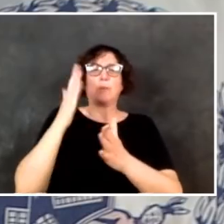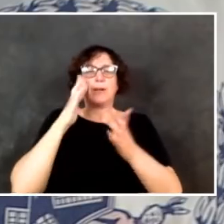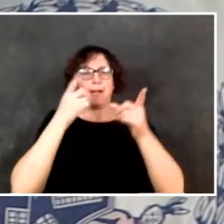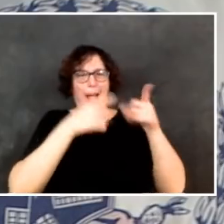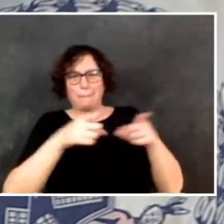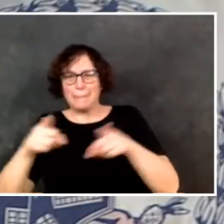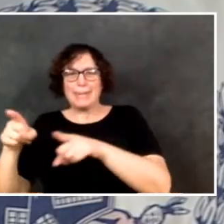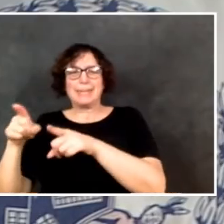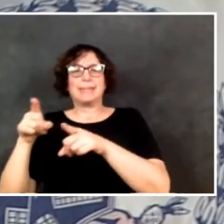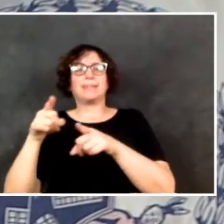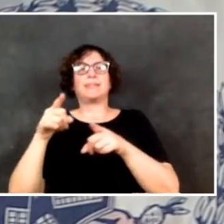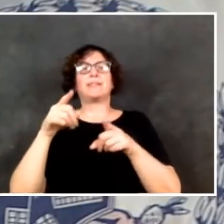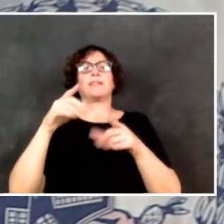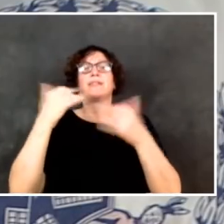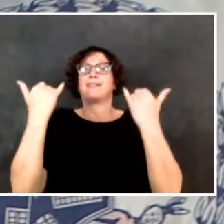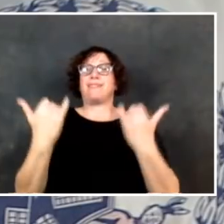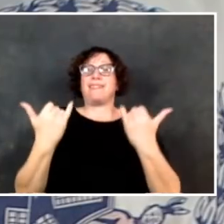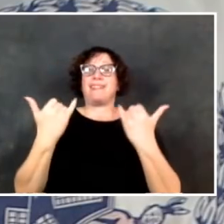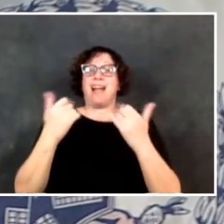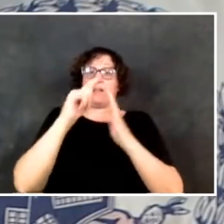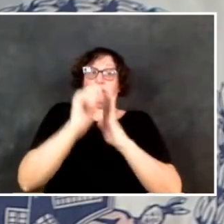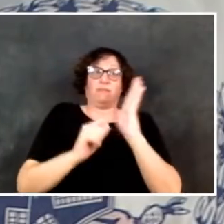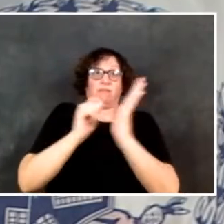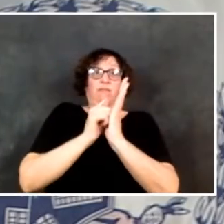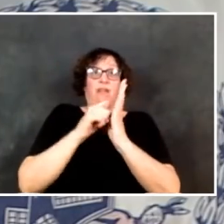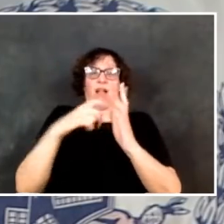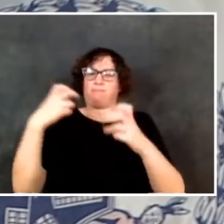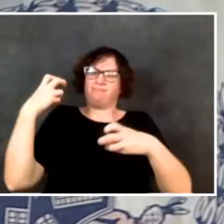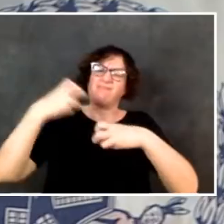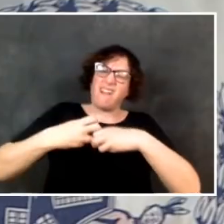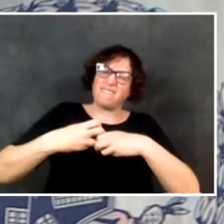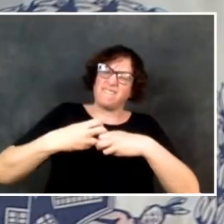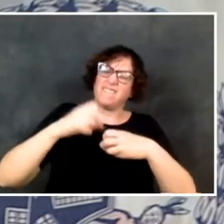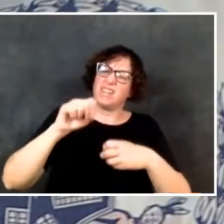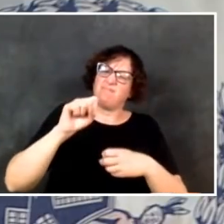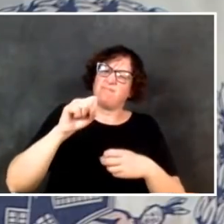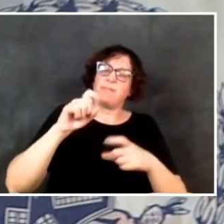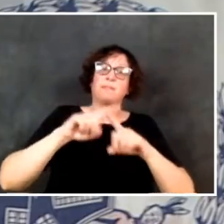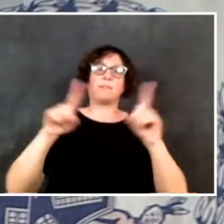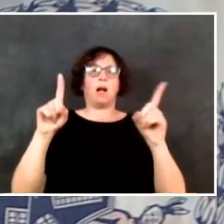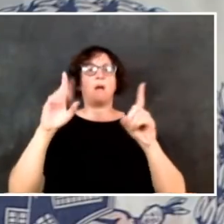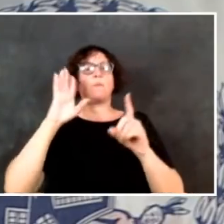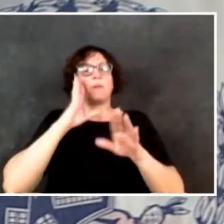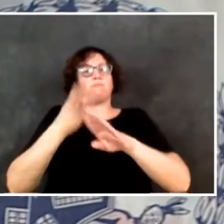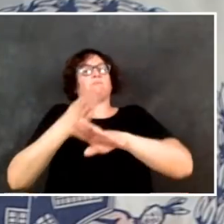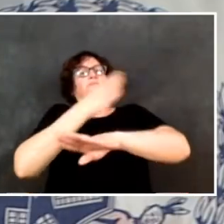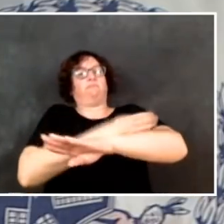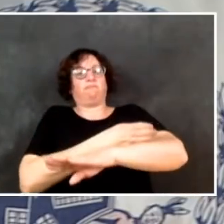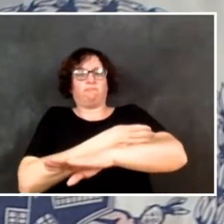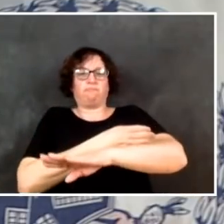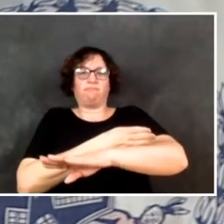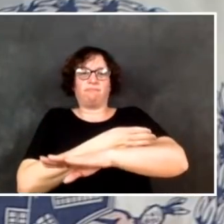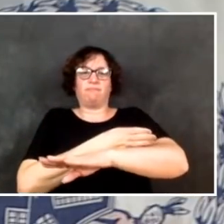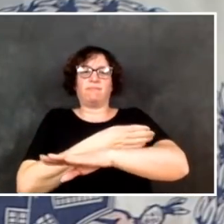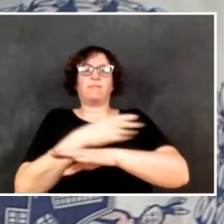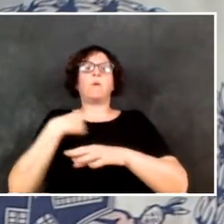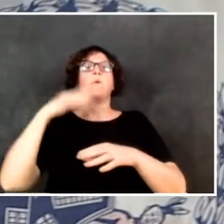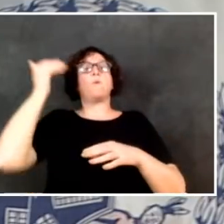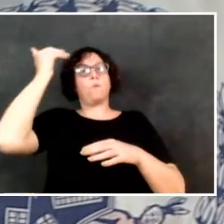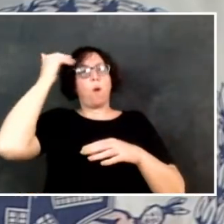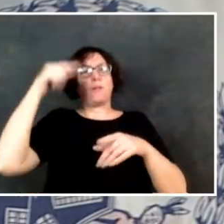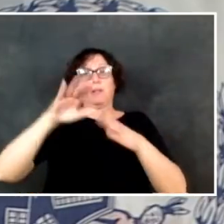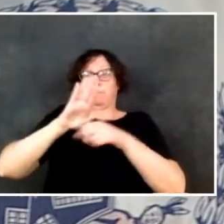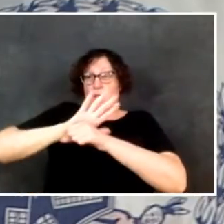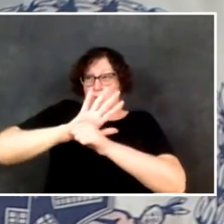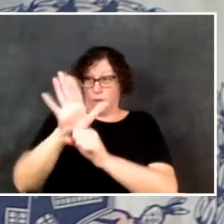coming. One thing we've known from the beginning, this crisis would have an end point. We still don't know exactly when it is or how it'll